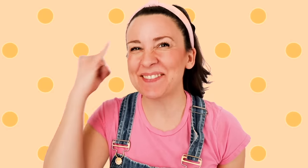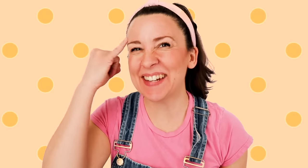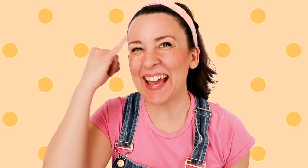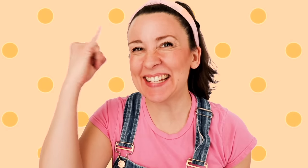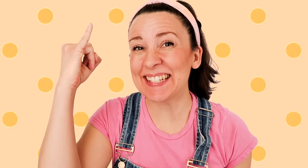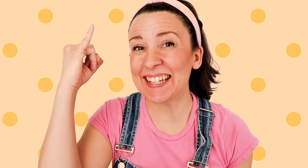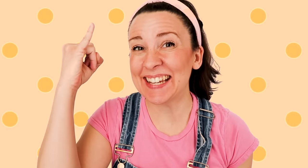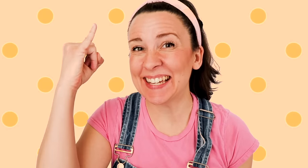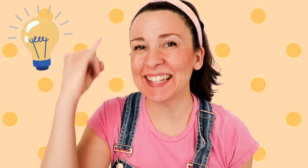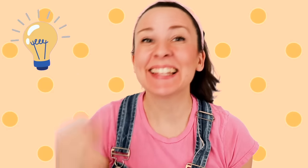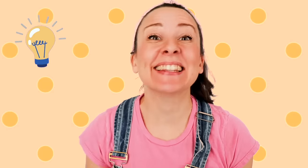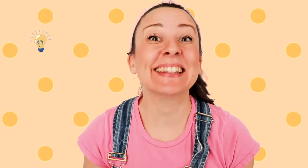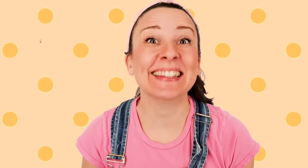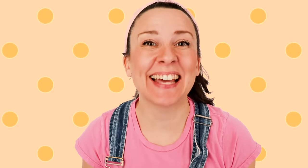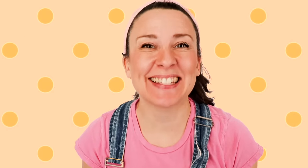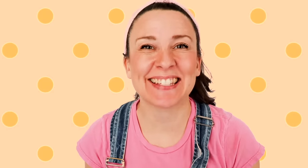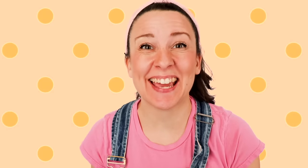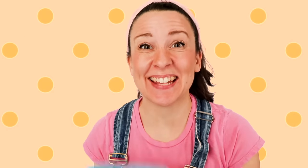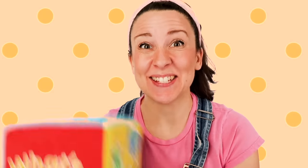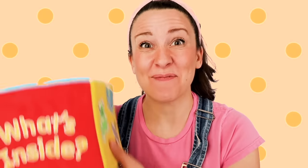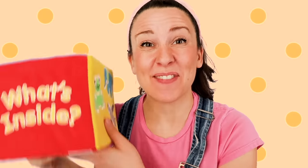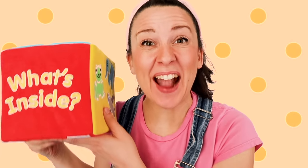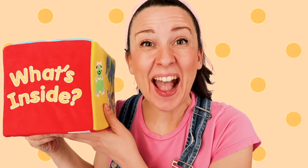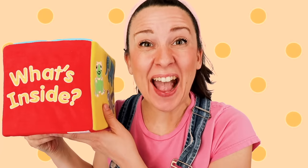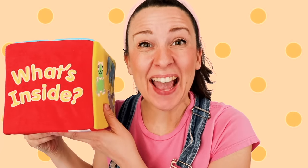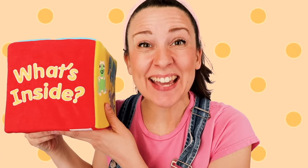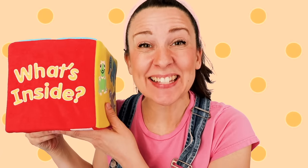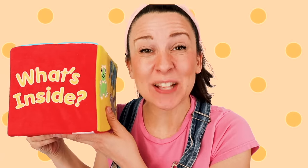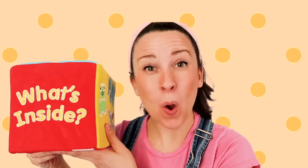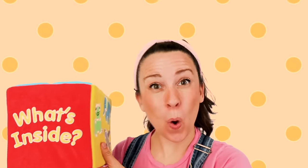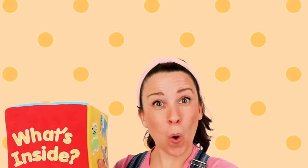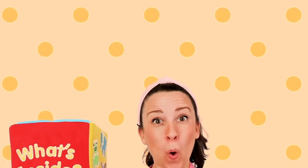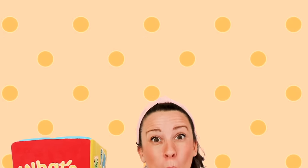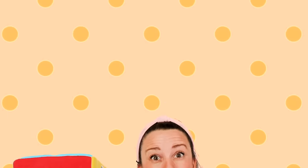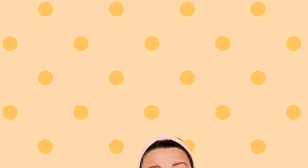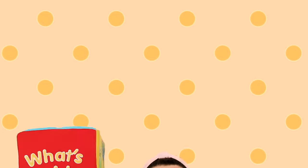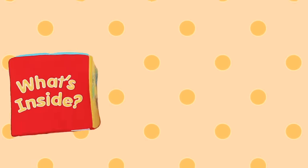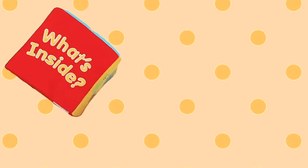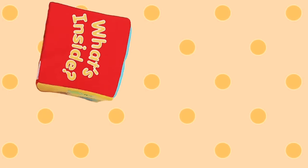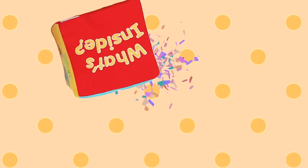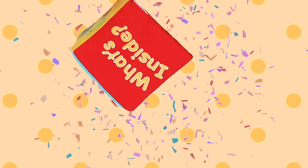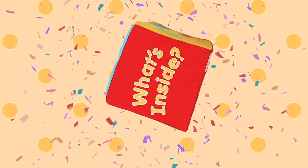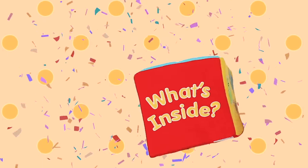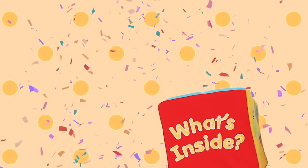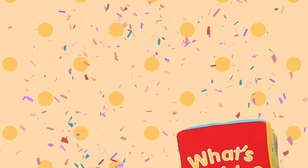I have an idea. Let's get a surprise.